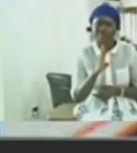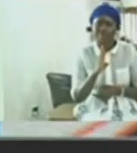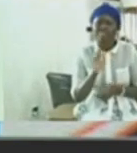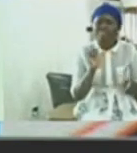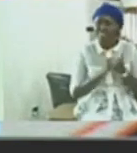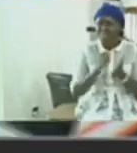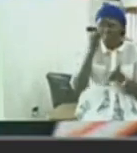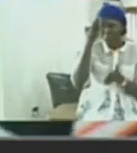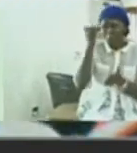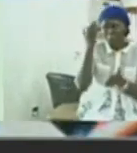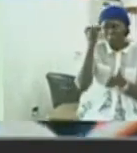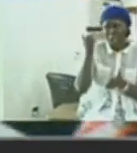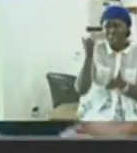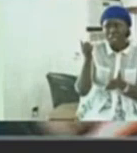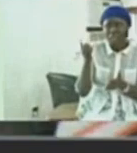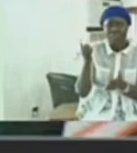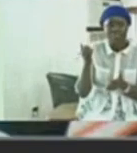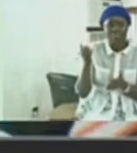That's why you don't have me